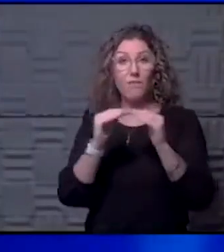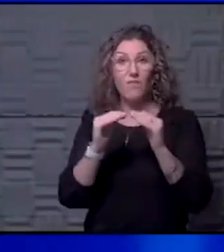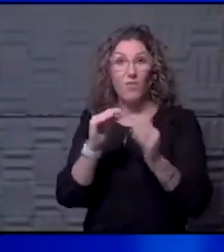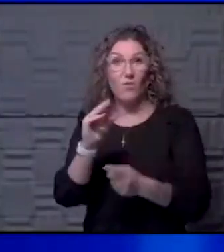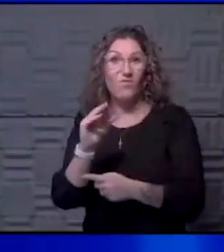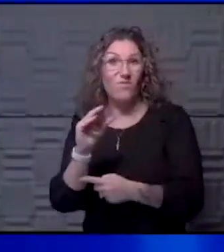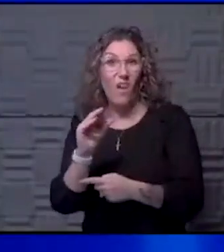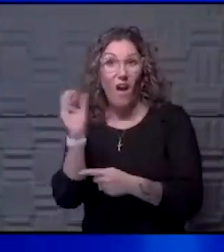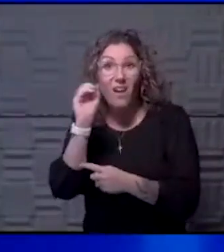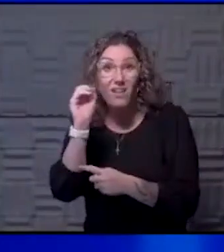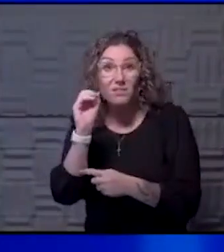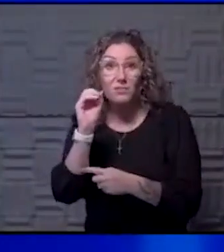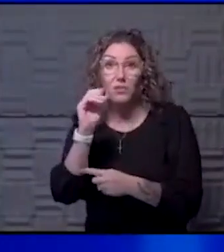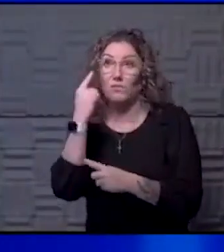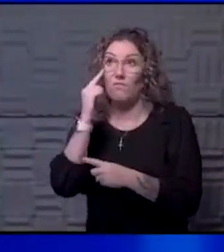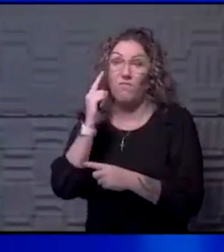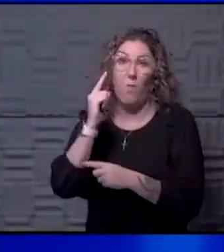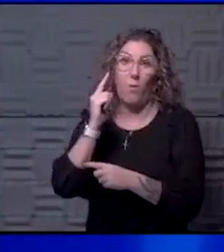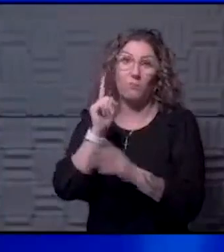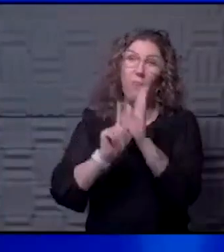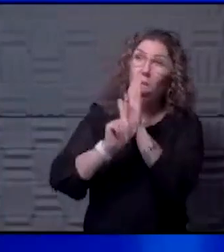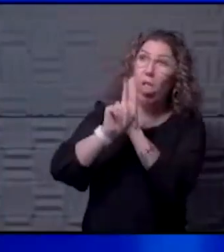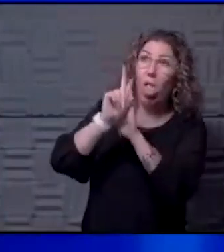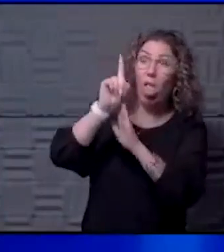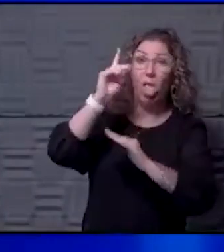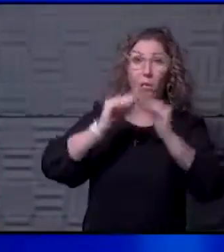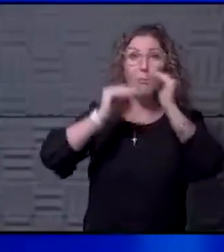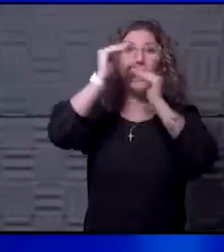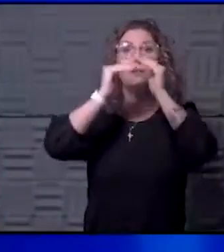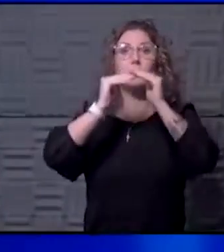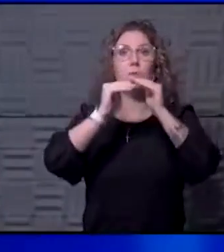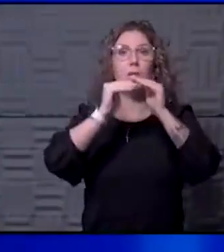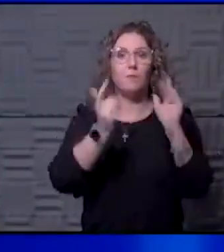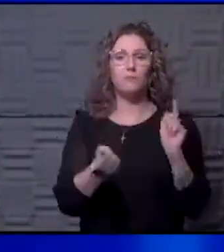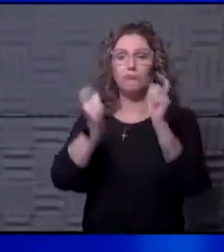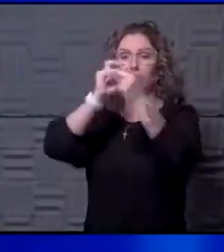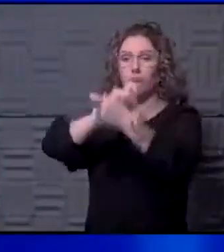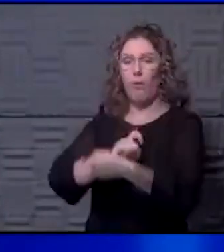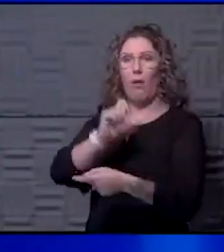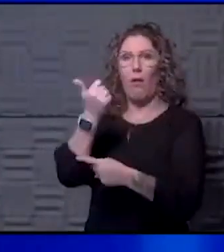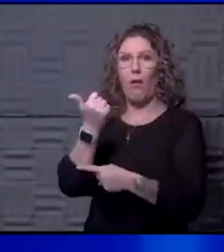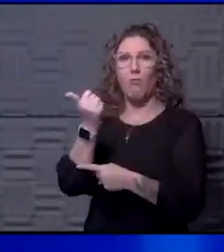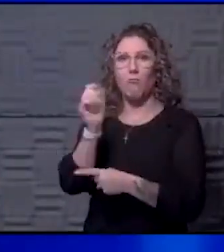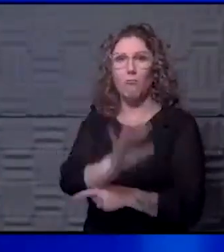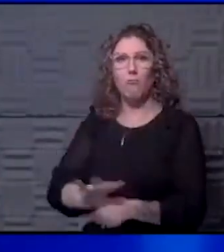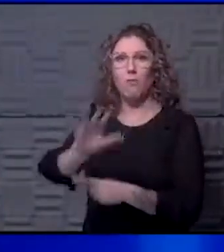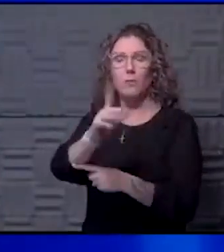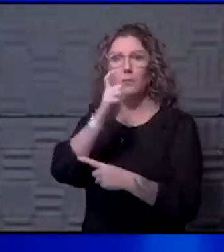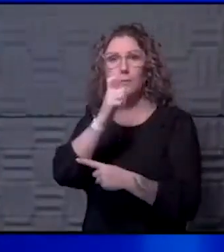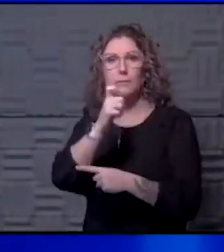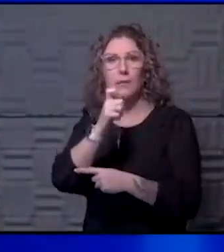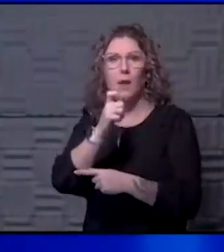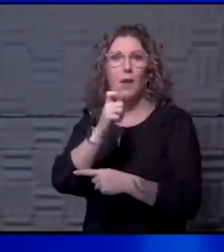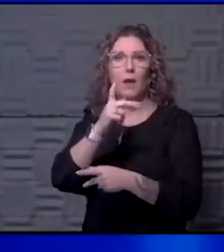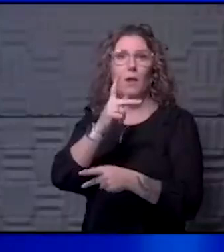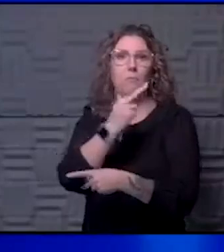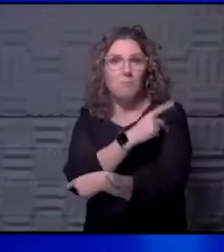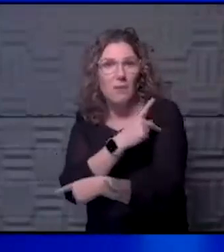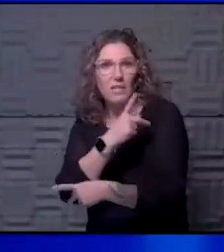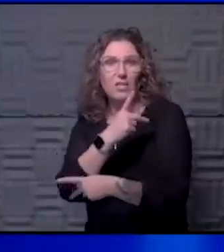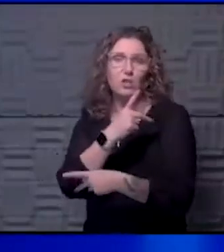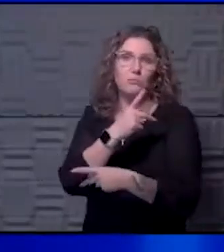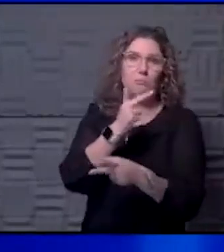higher floors in buildings, they've had to transform other areas that are traditionally not patient care in the lobbies, for example, gift